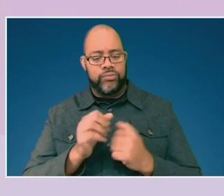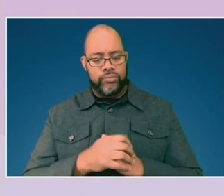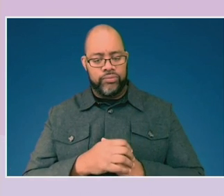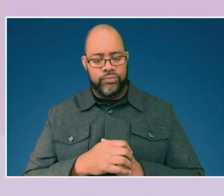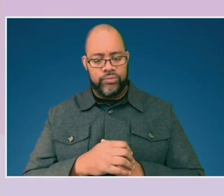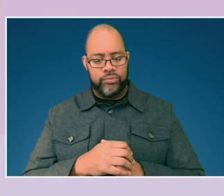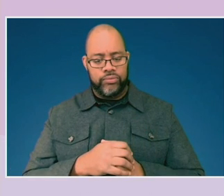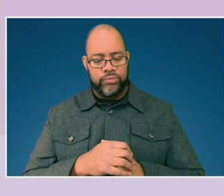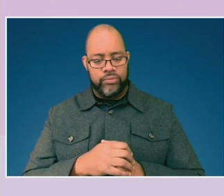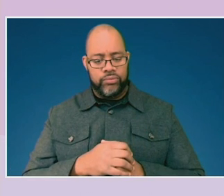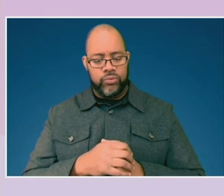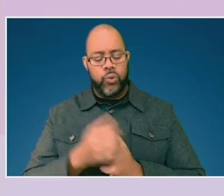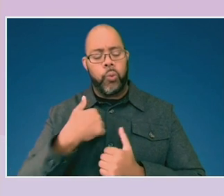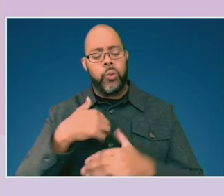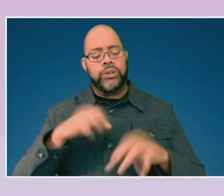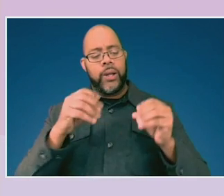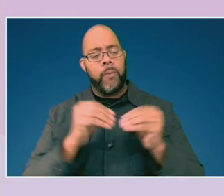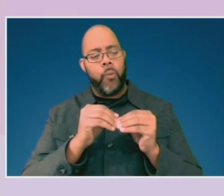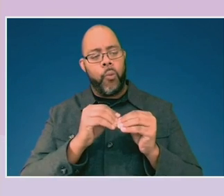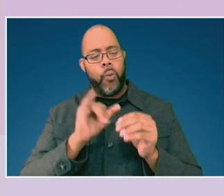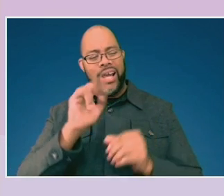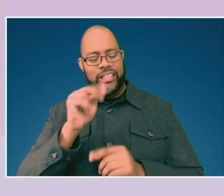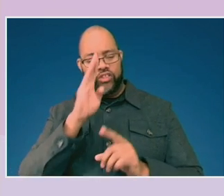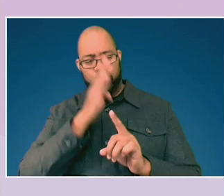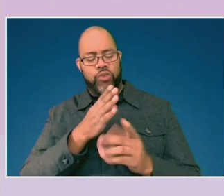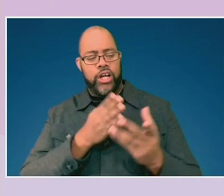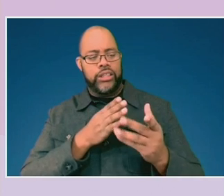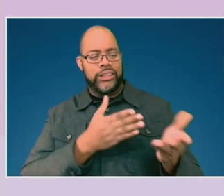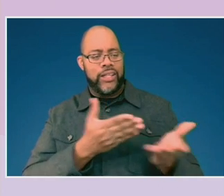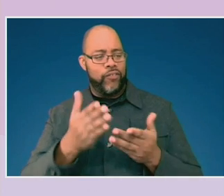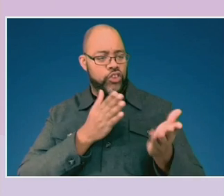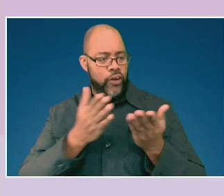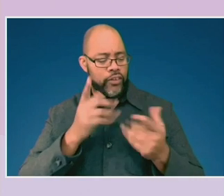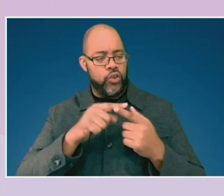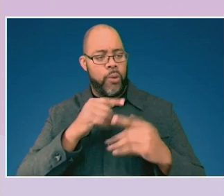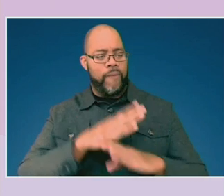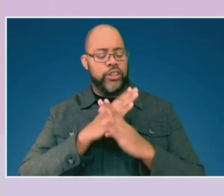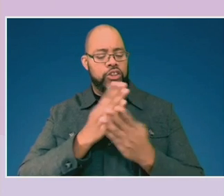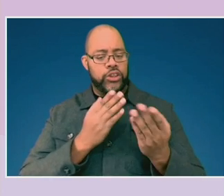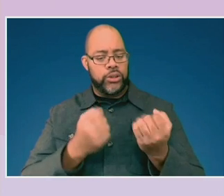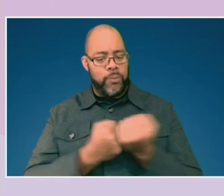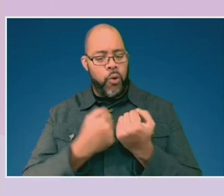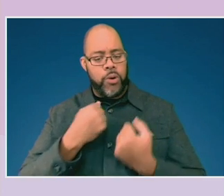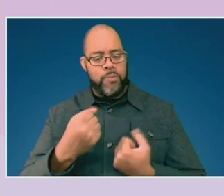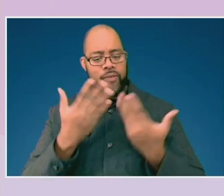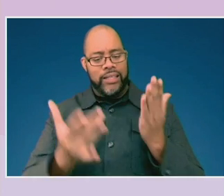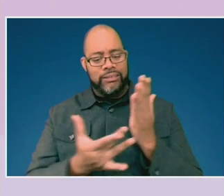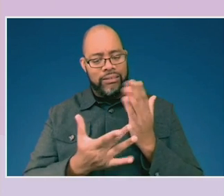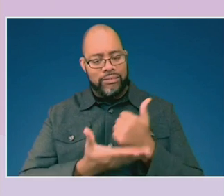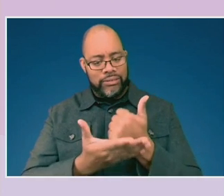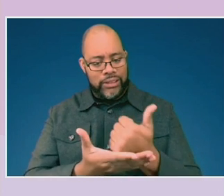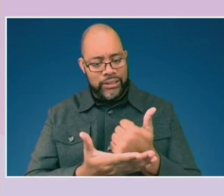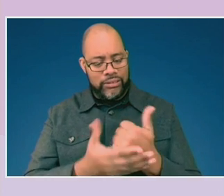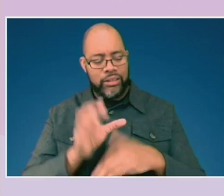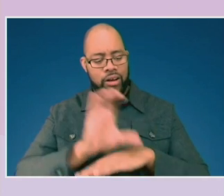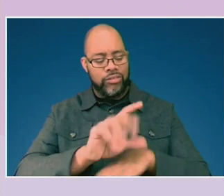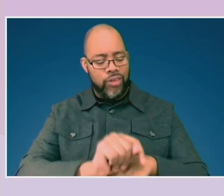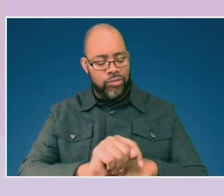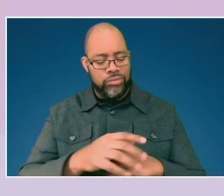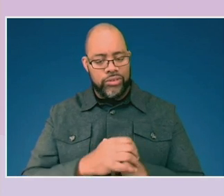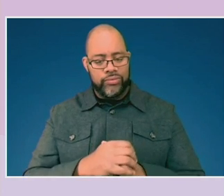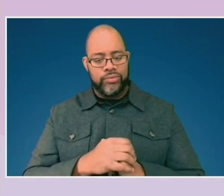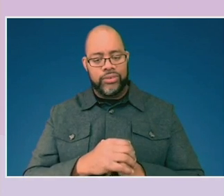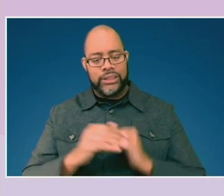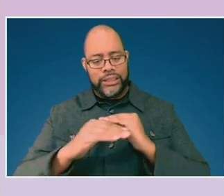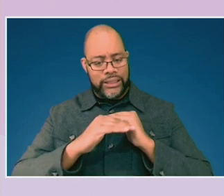And we take a more indirect service delivery approach to our prevention supports, where we provide technical assistance, consultation,